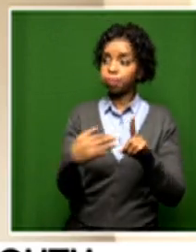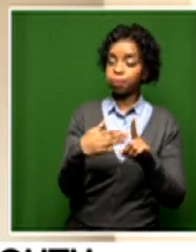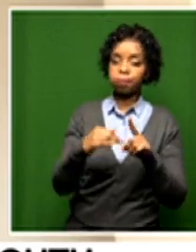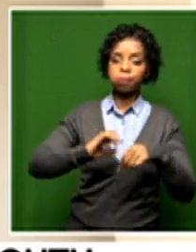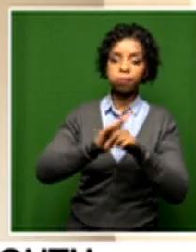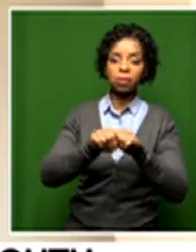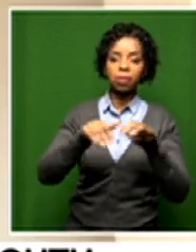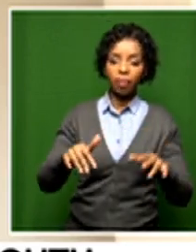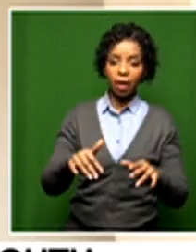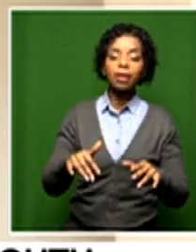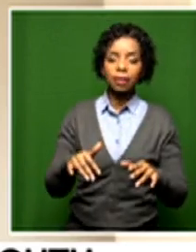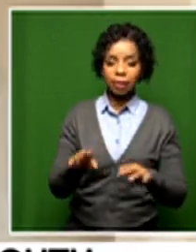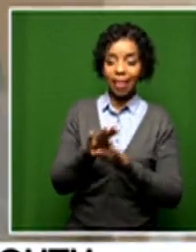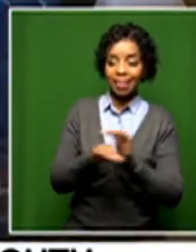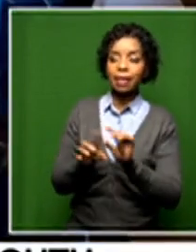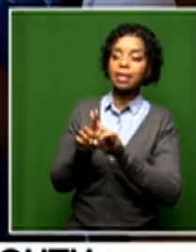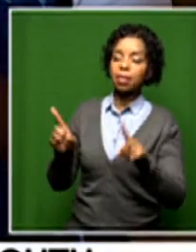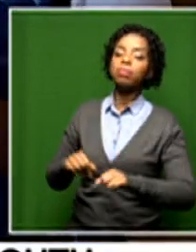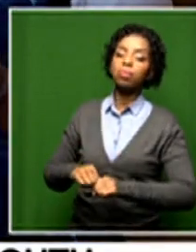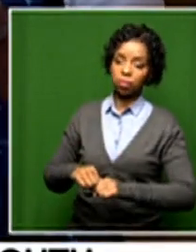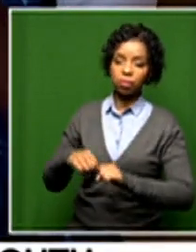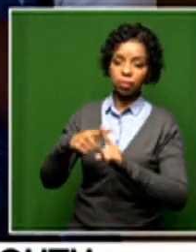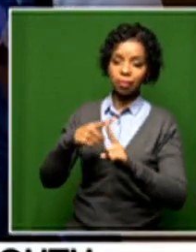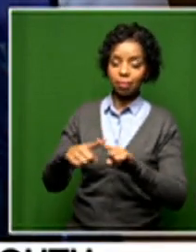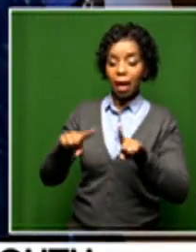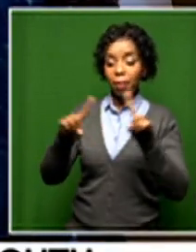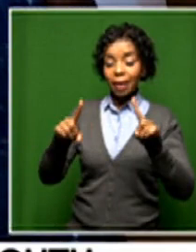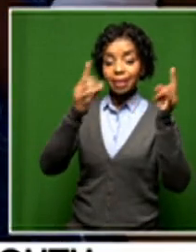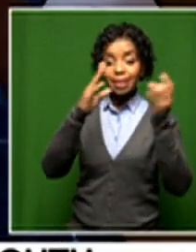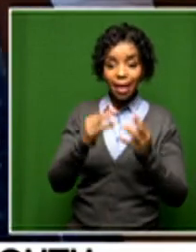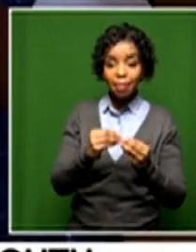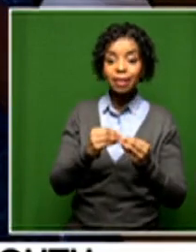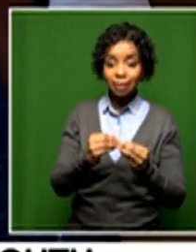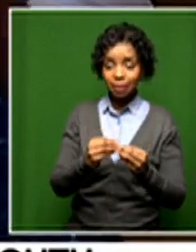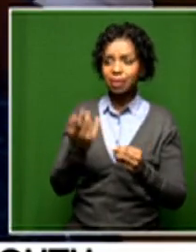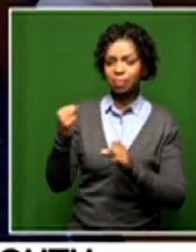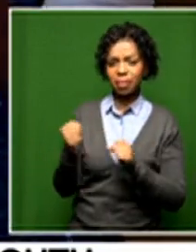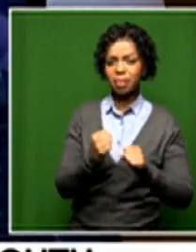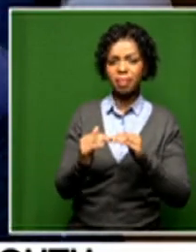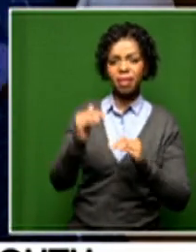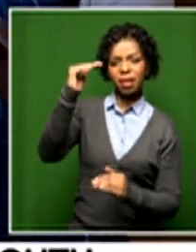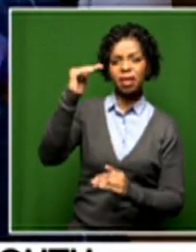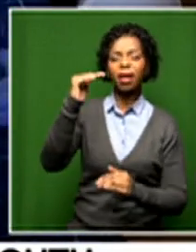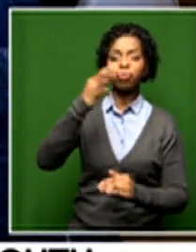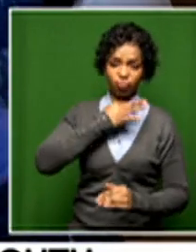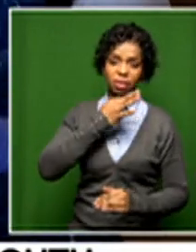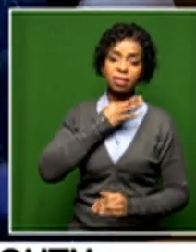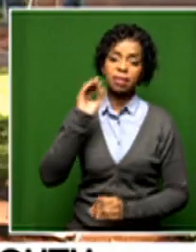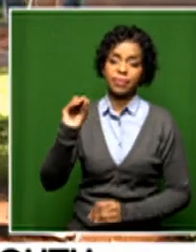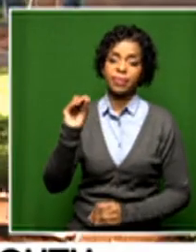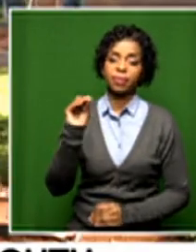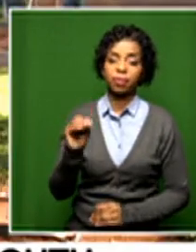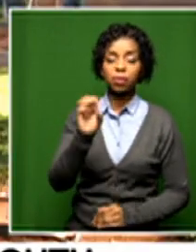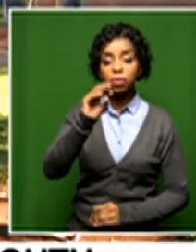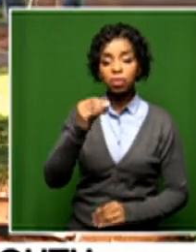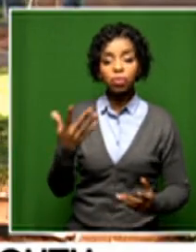positive. But the numbers that don't have the immunity, even in that case, is still too high to pose a risk for us. So we have